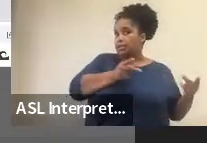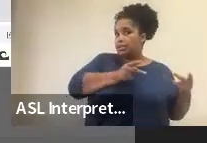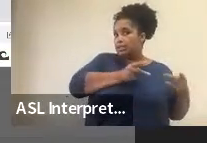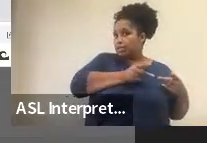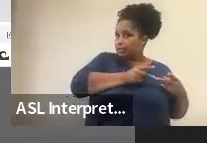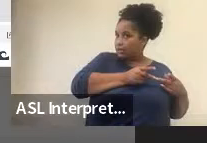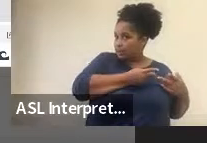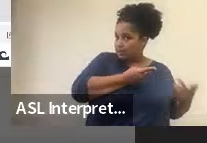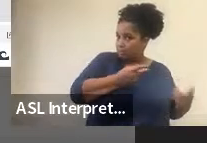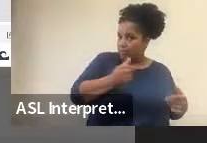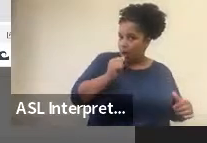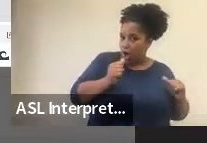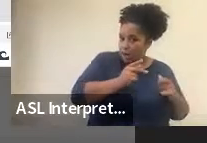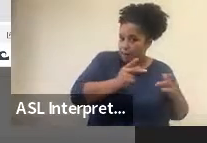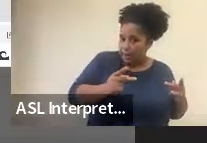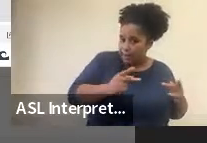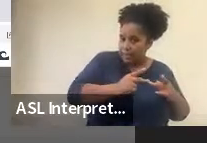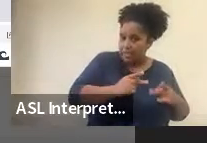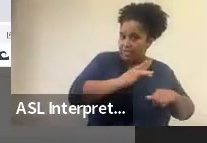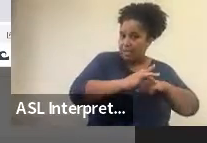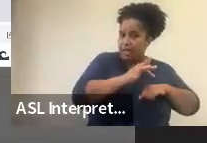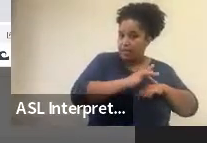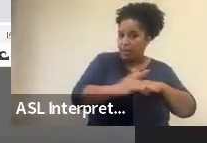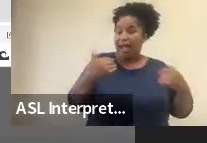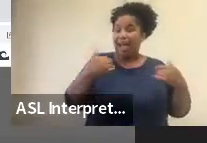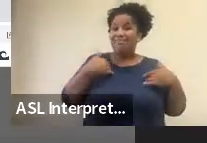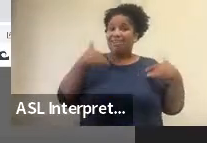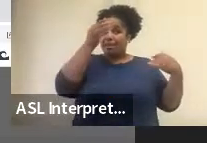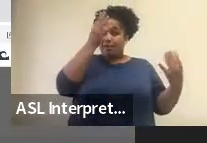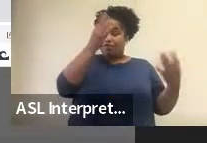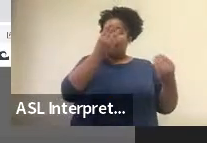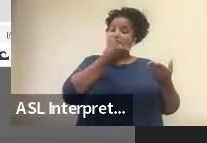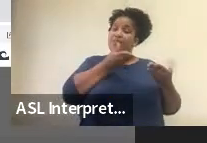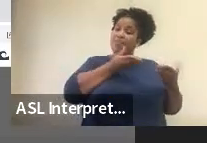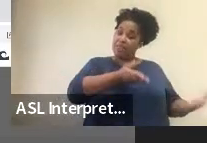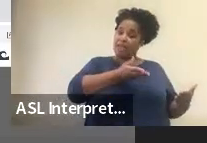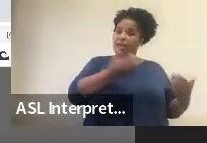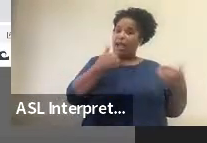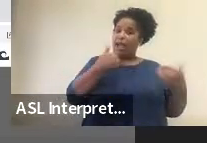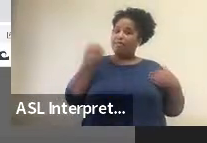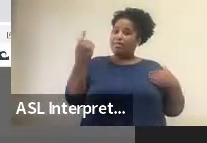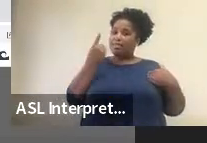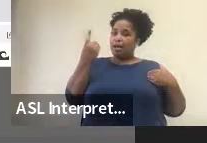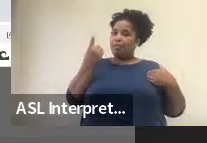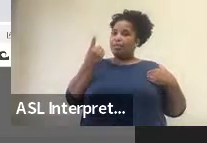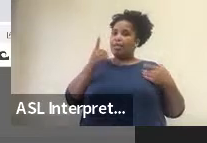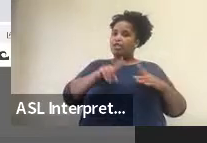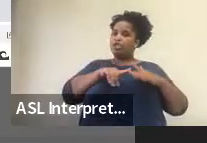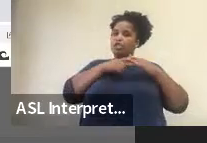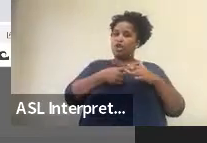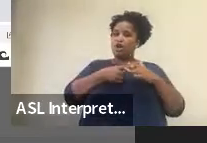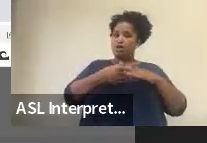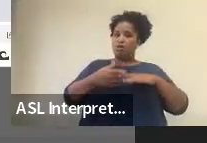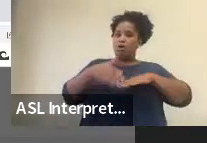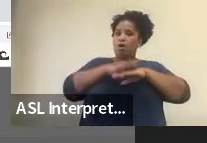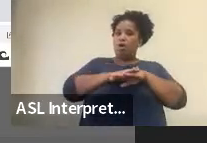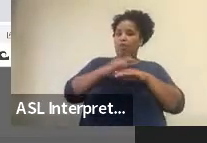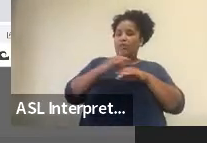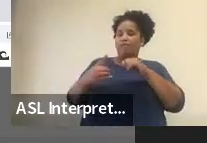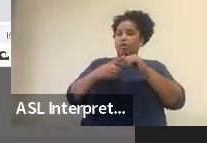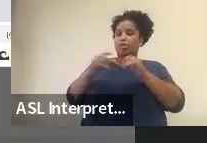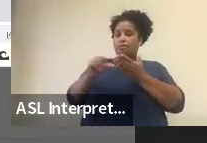available. Just having the messages there and having something at the very beginning of it on the first page